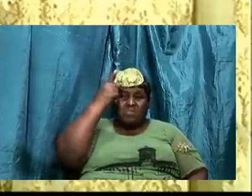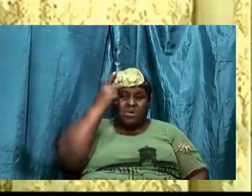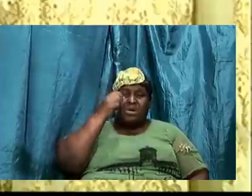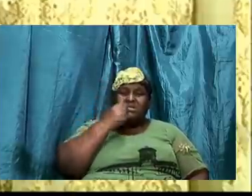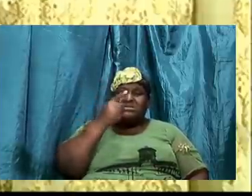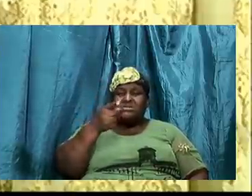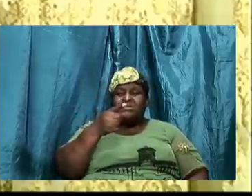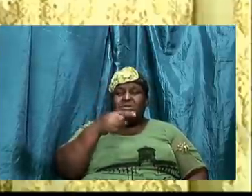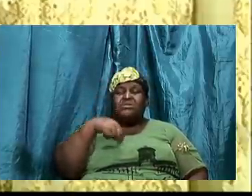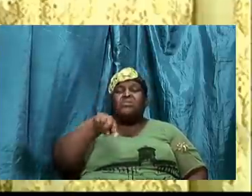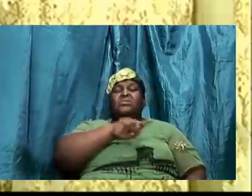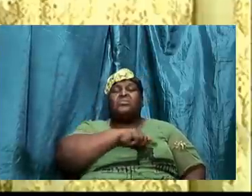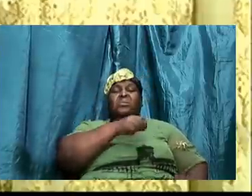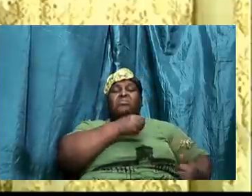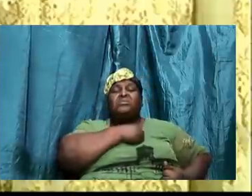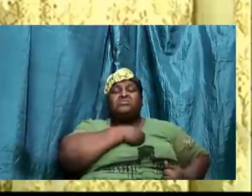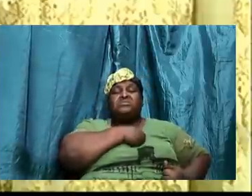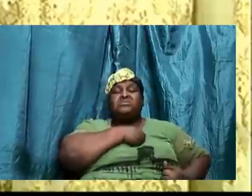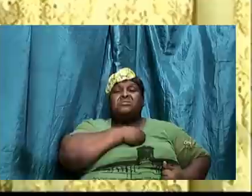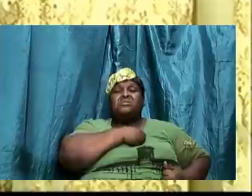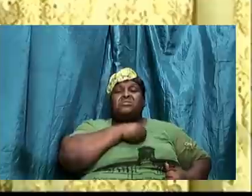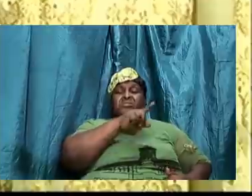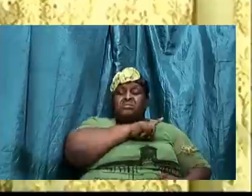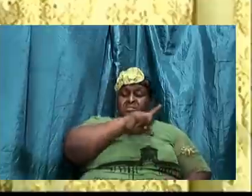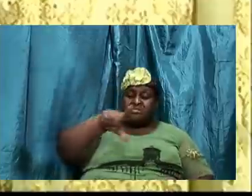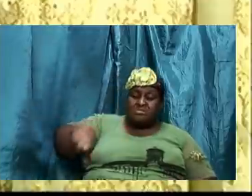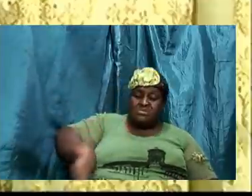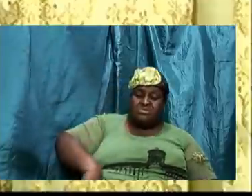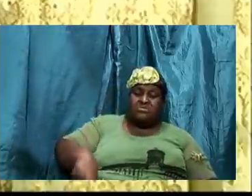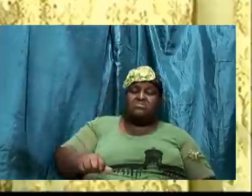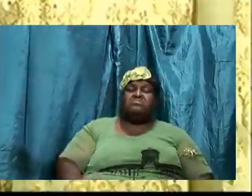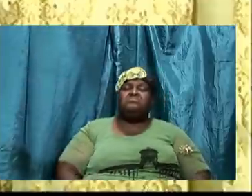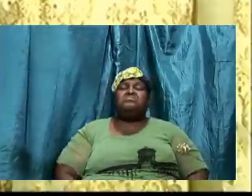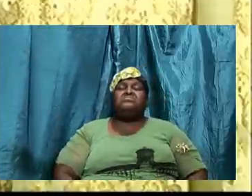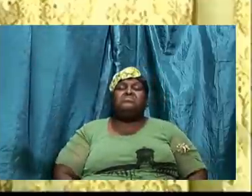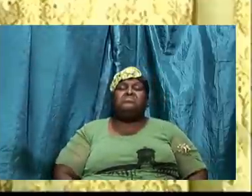are ambassadors of the Lord.